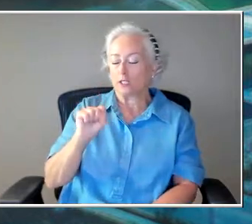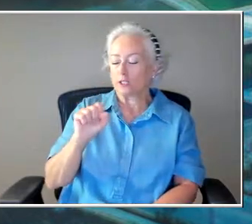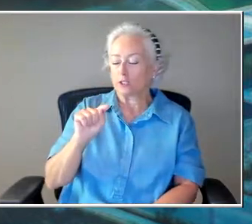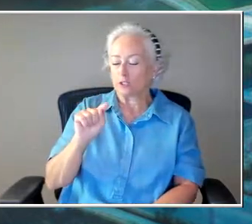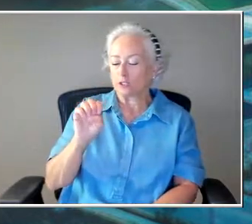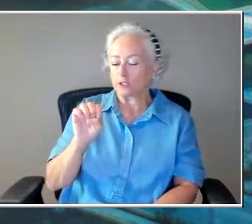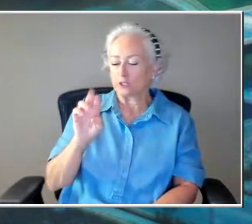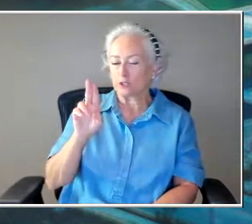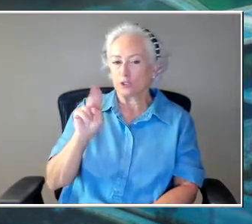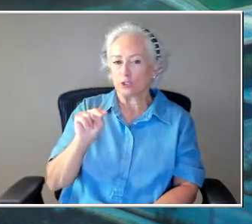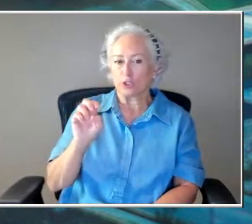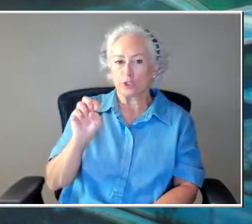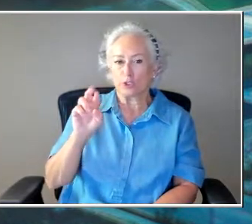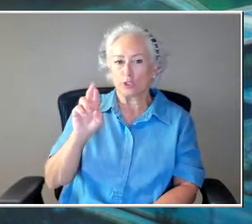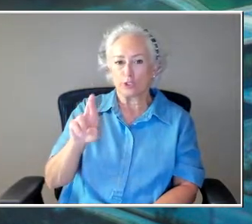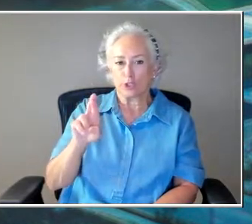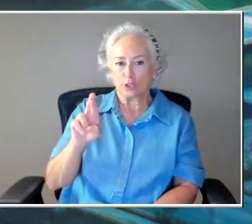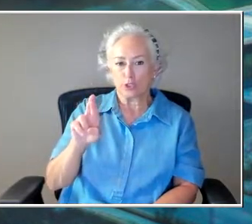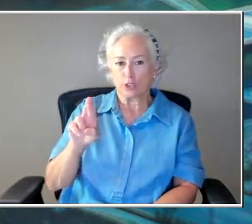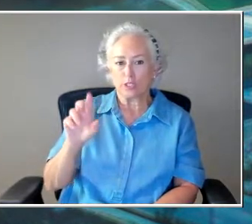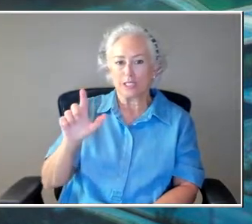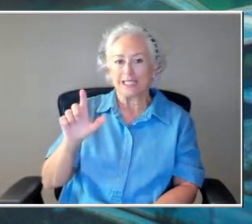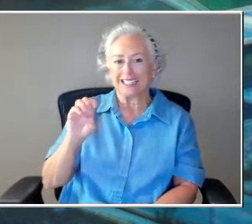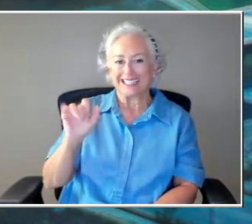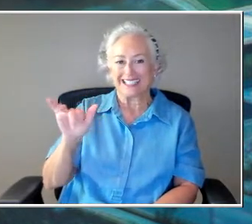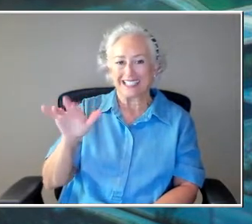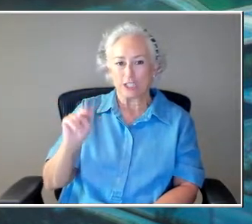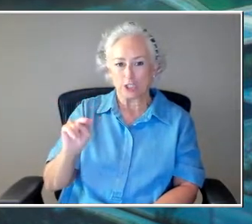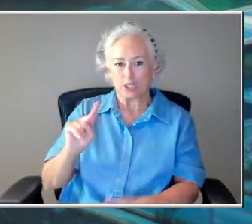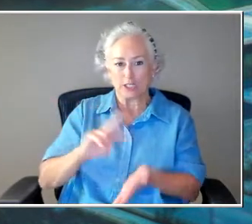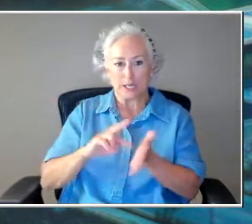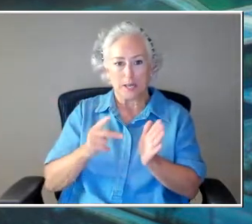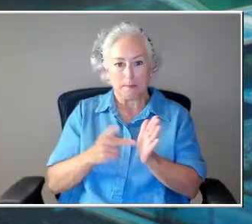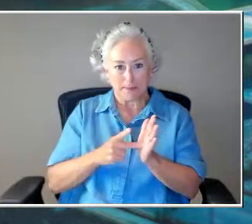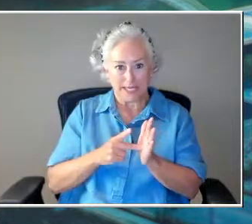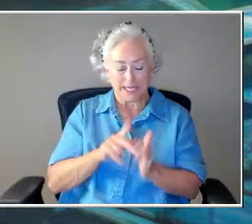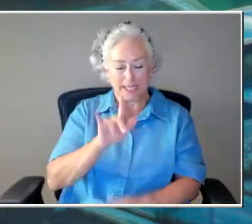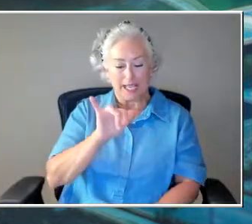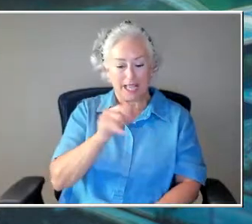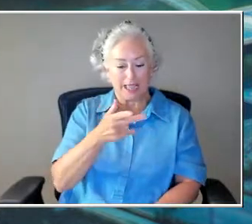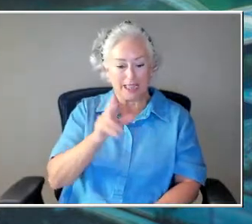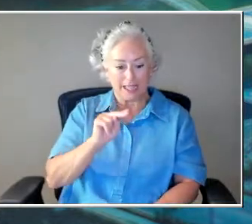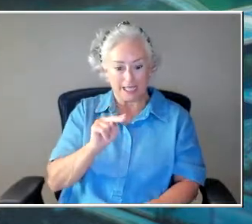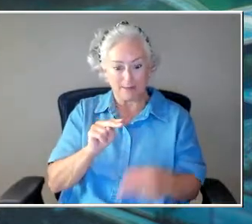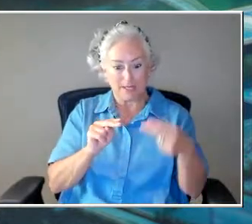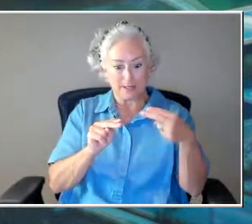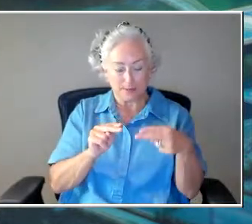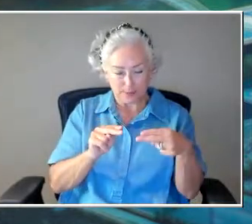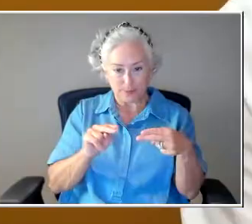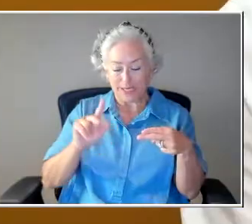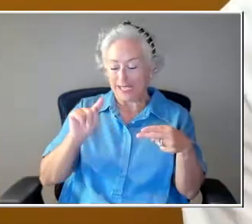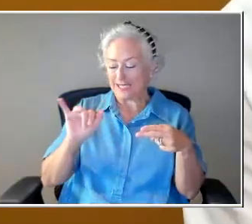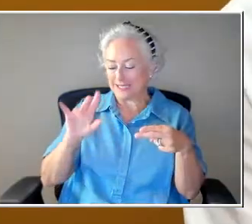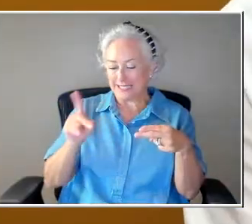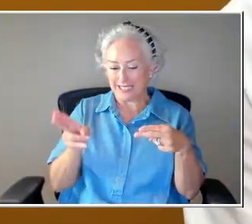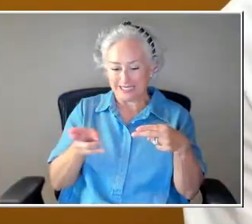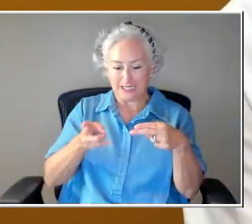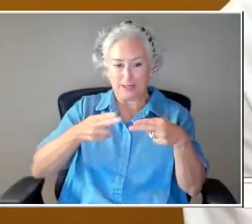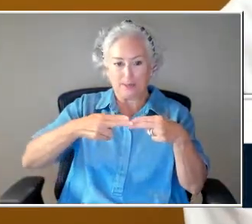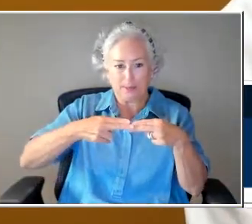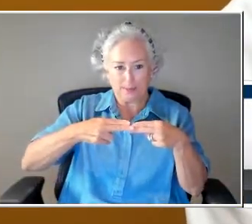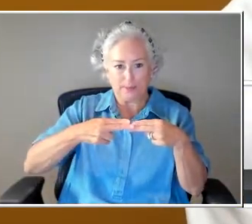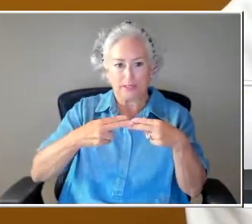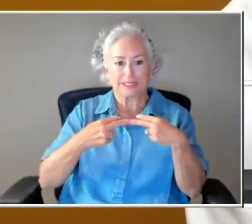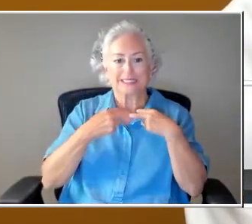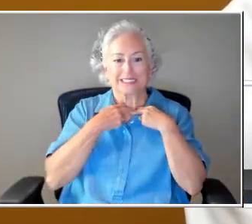gets caught on by a nearby tendon. It sounds awful. Here's how Dr. Dag described it. A lot of ligaments